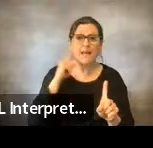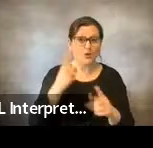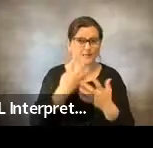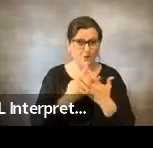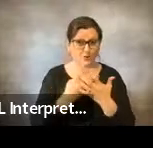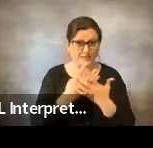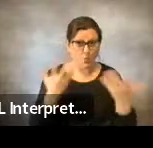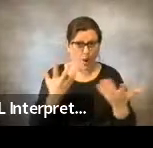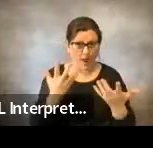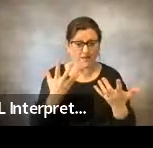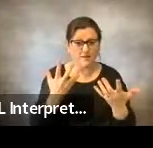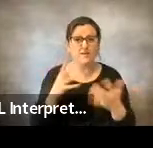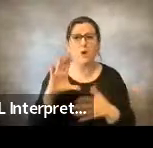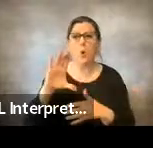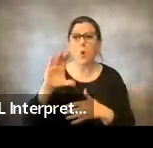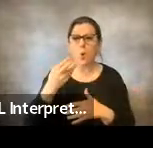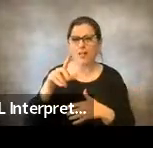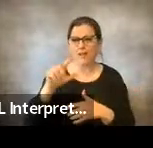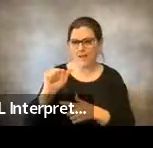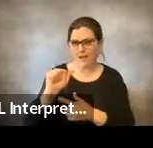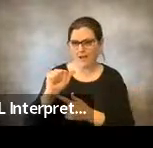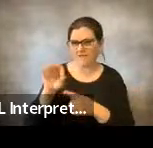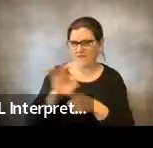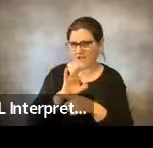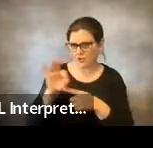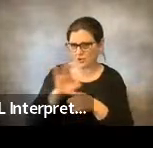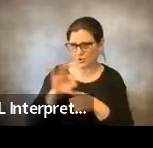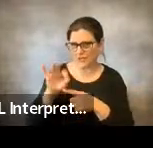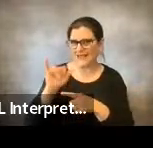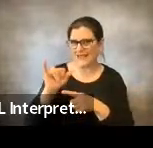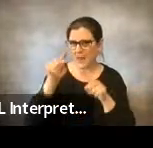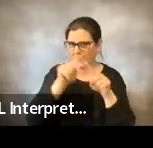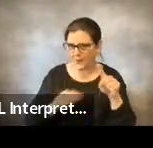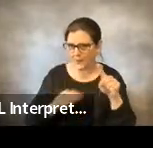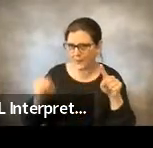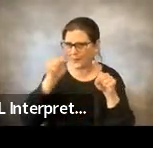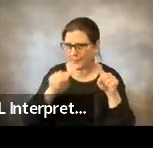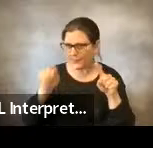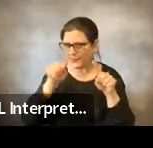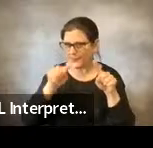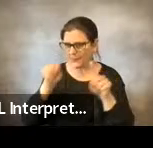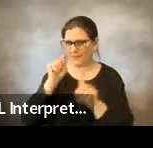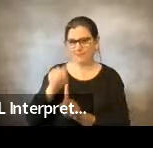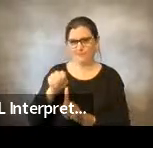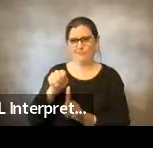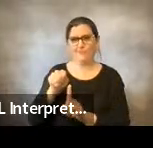the functioning of the inner ear or cochlea, that snail-shaped portion of the ear.